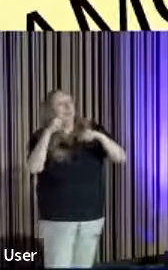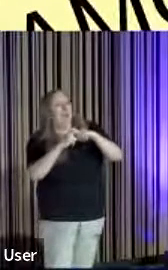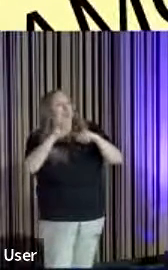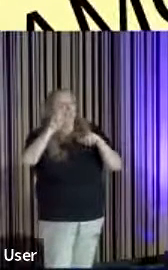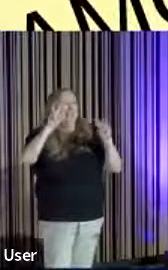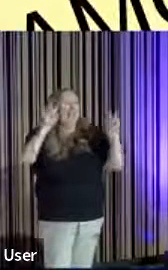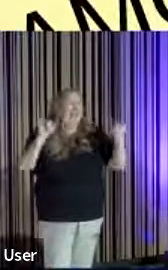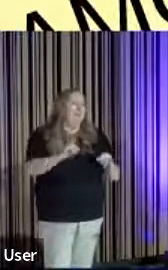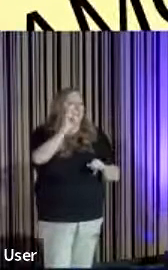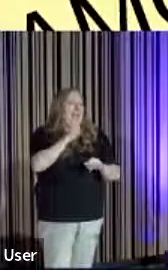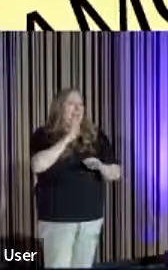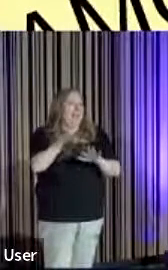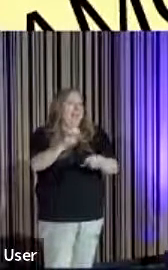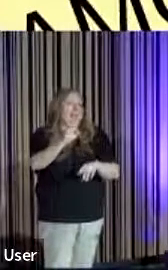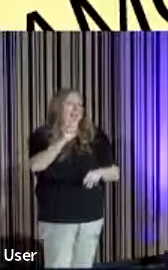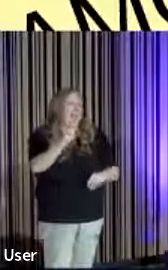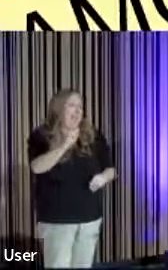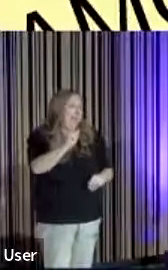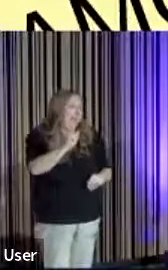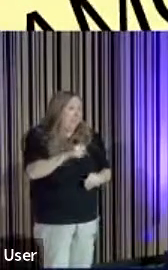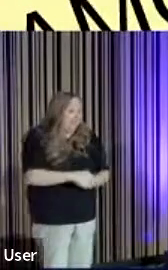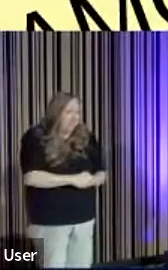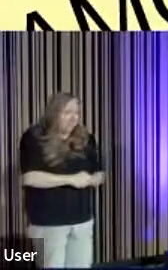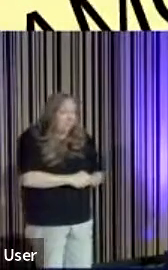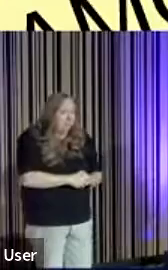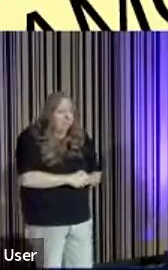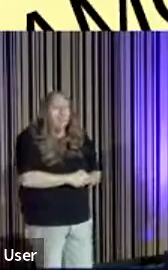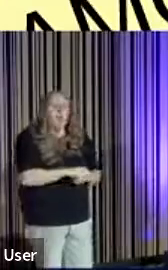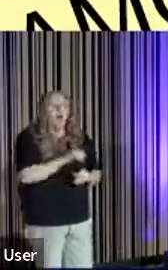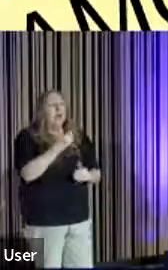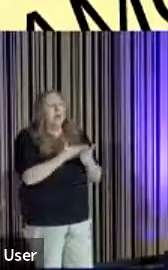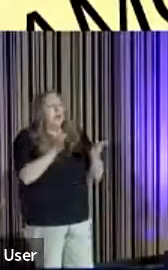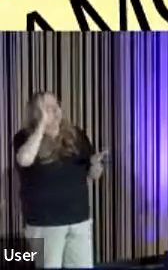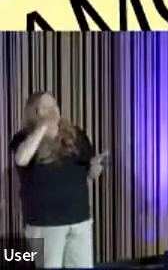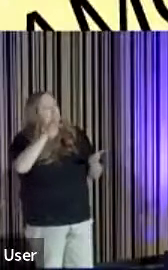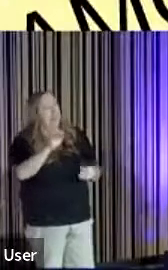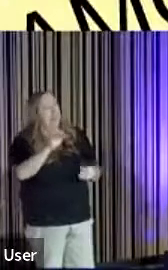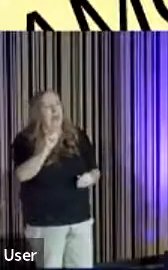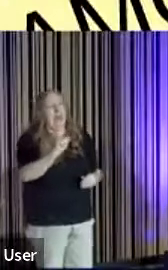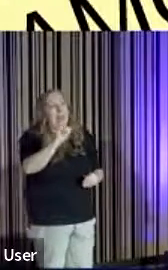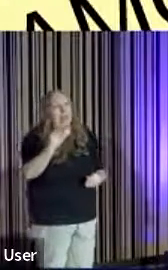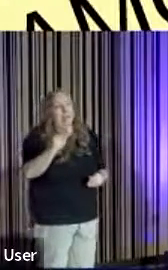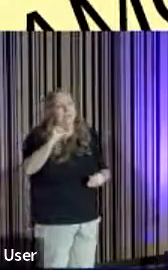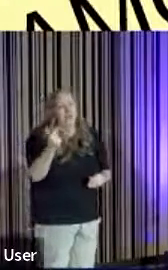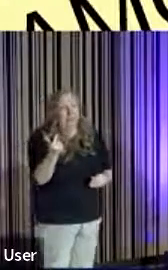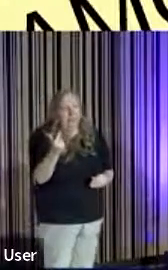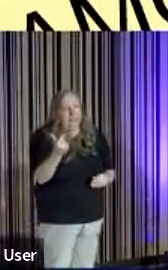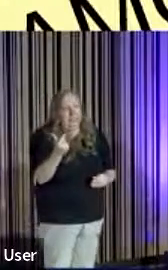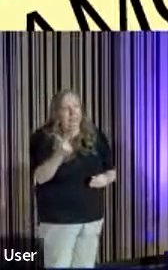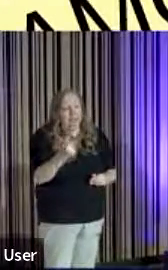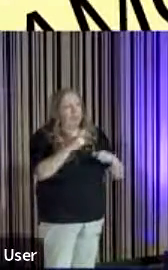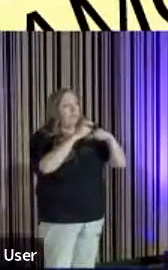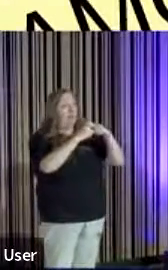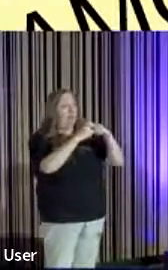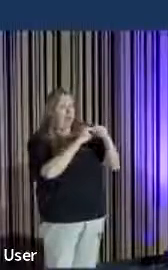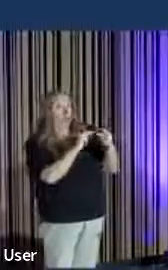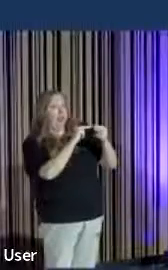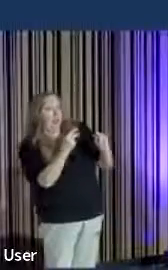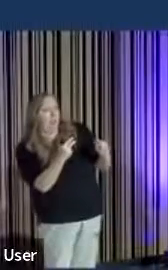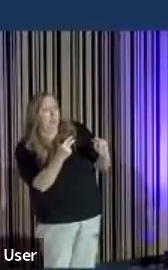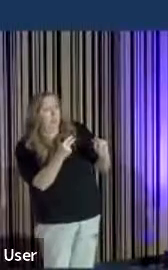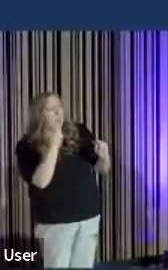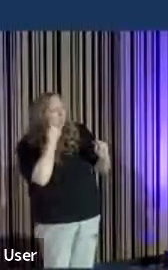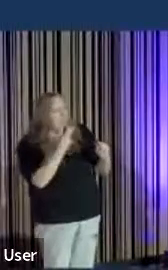Another mystery that came up was this thing called AMGs. When we looked at virus genomes, we saw that they had